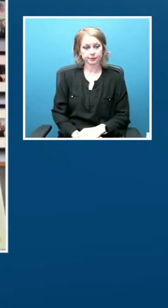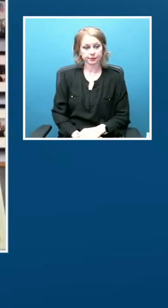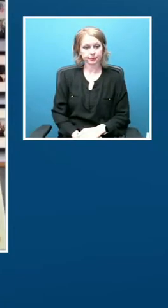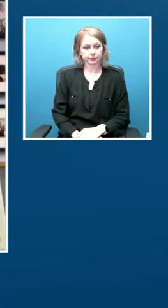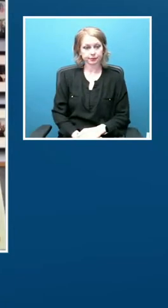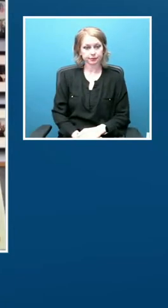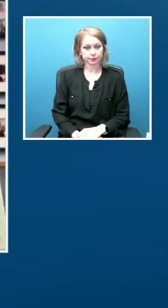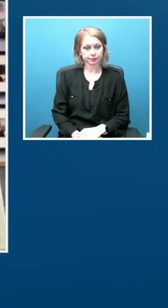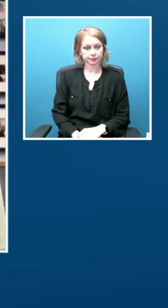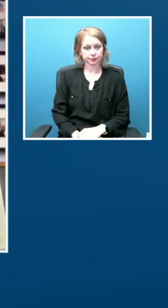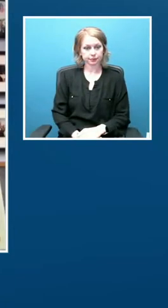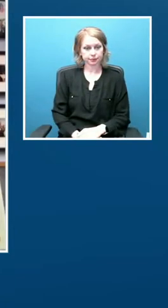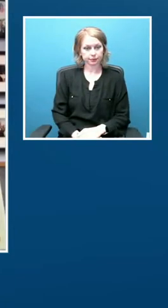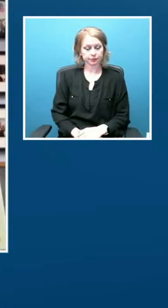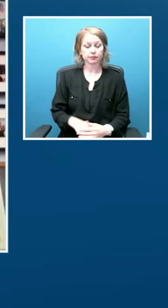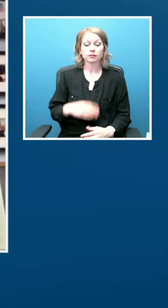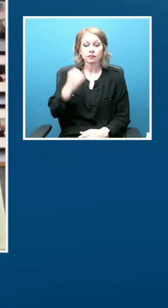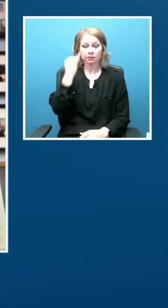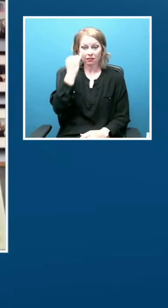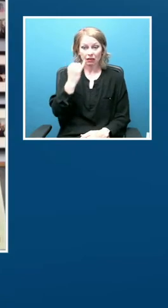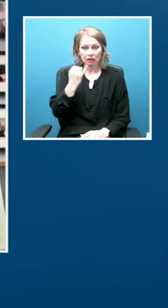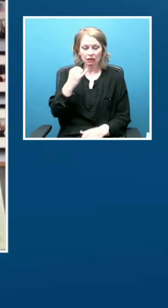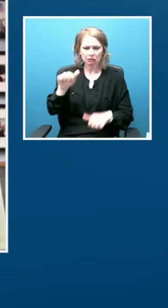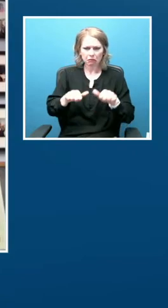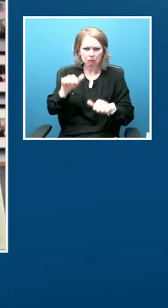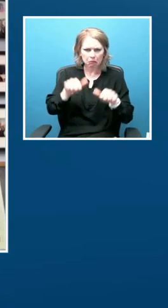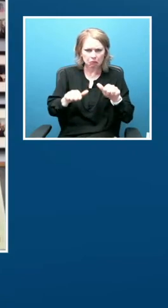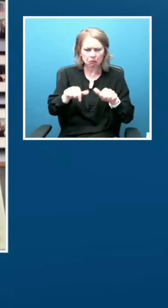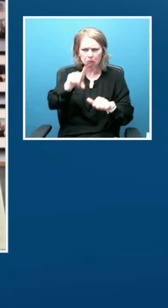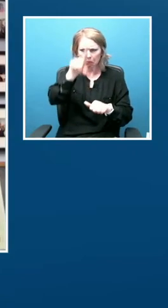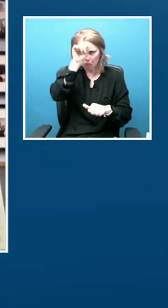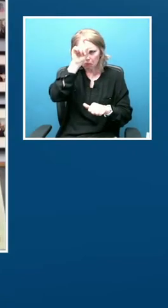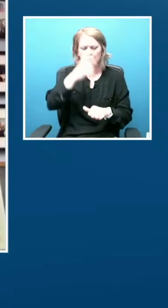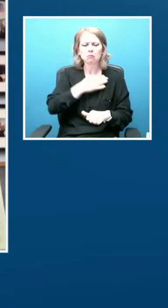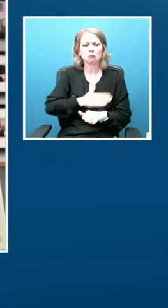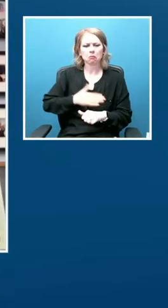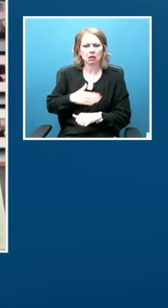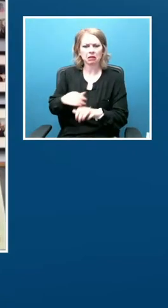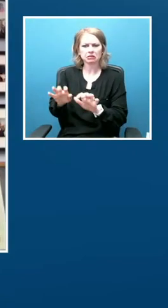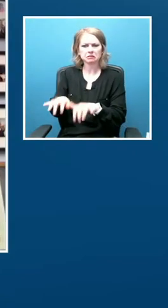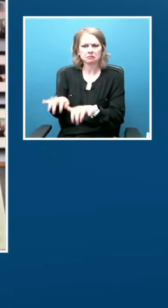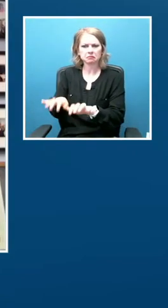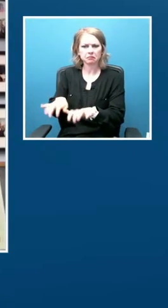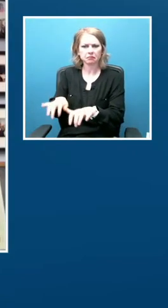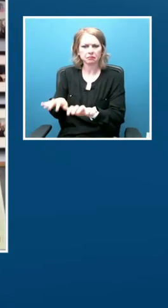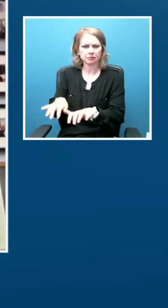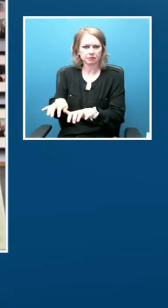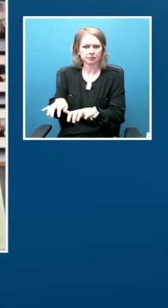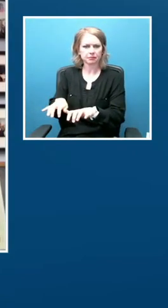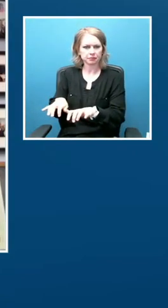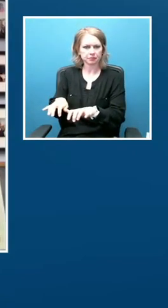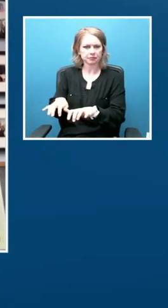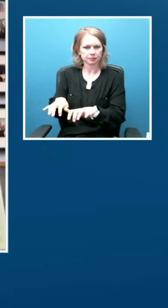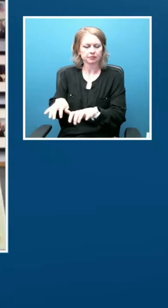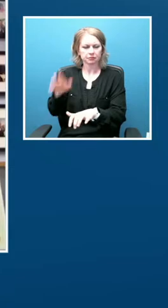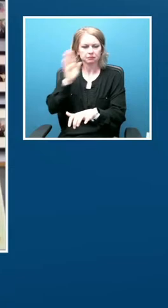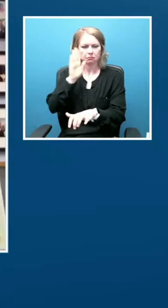any questions, please submit your questions to Liz in the chat room, and we will address them from the